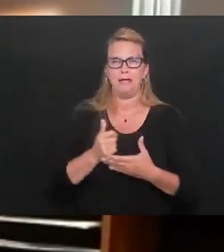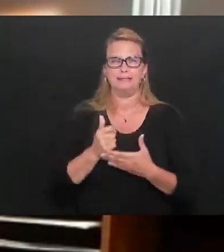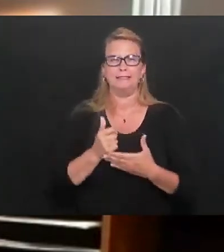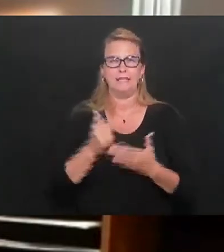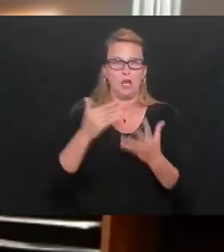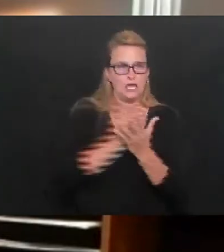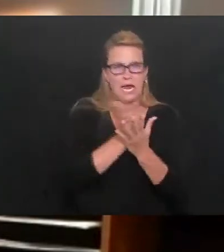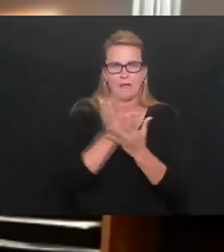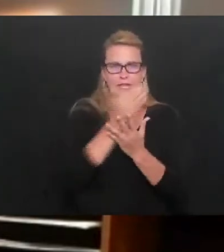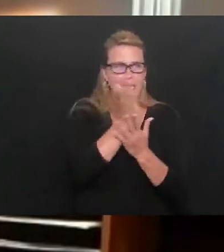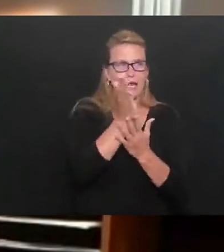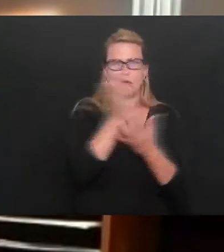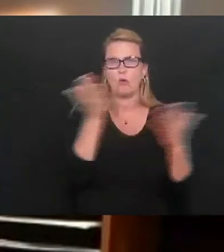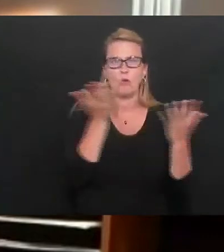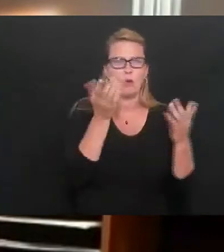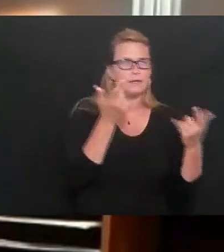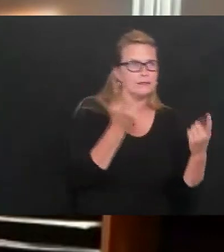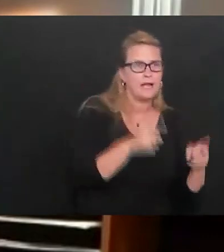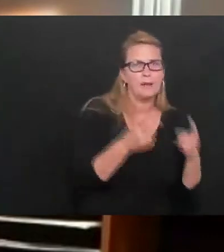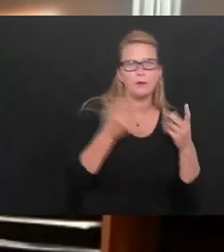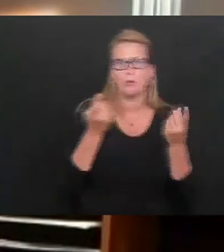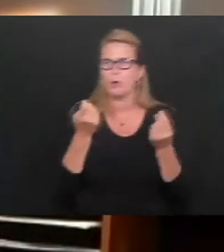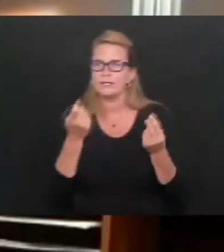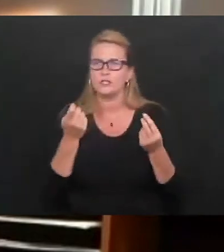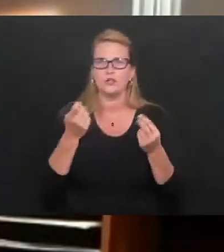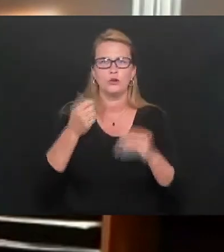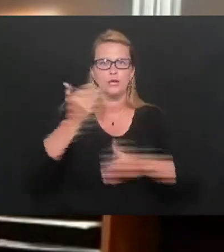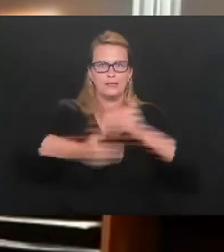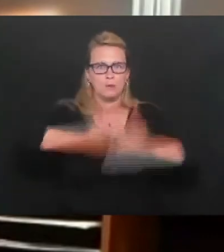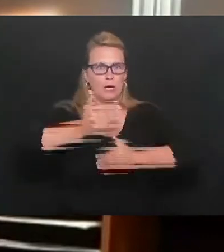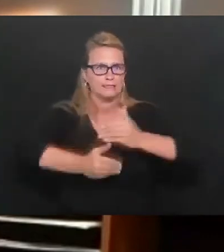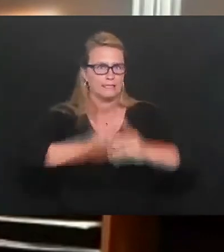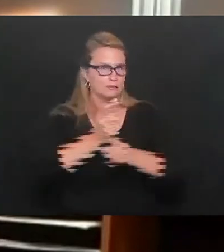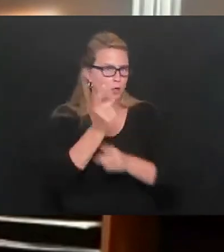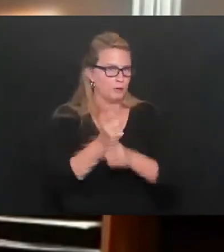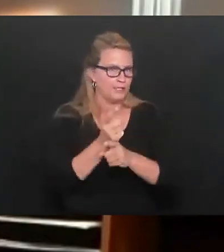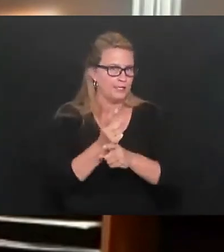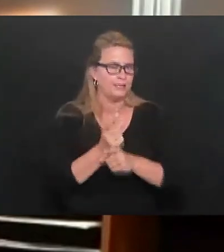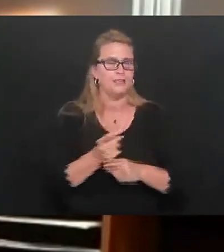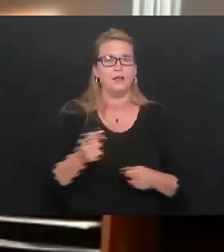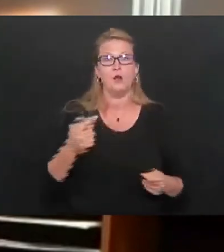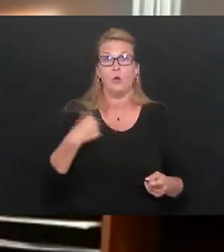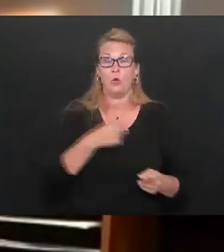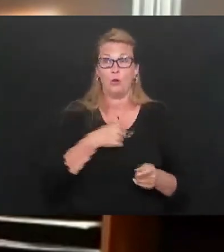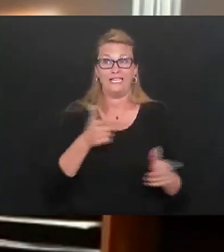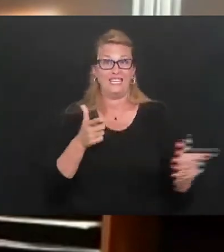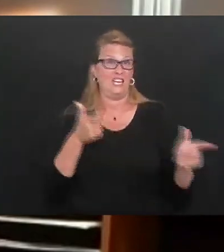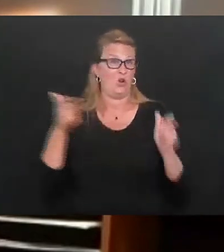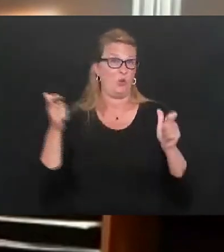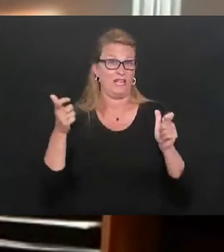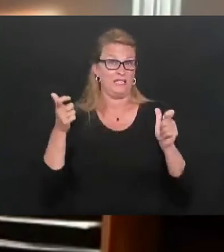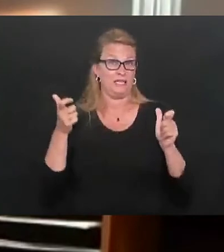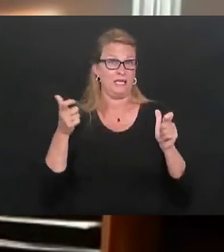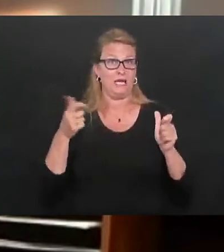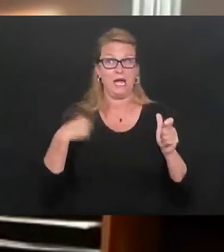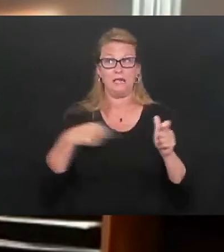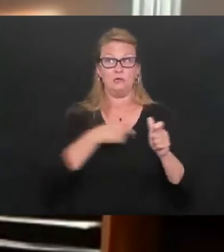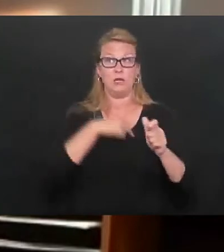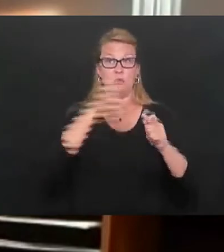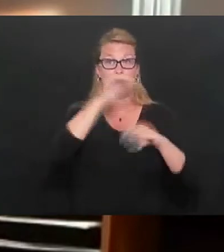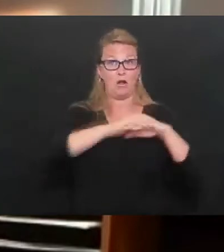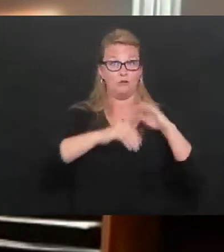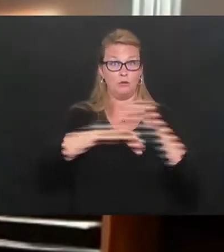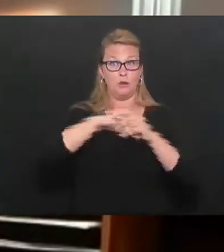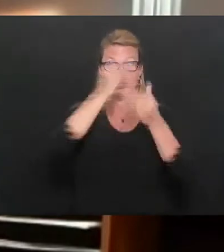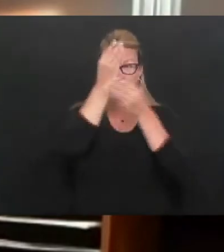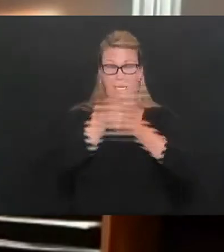this particular issue. And so those letters went out as quickly as we were comfortable with notifying folks